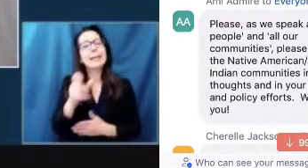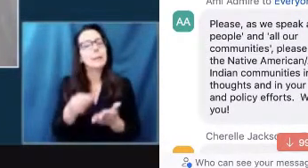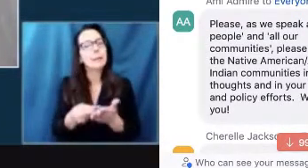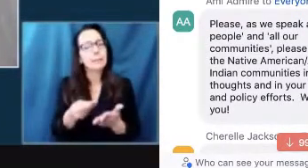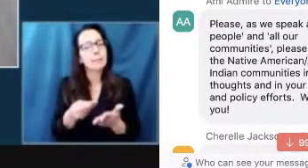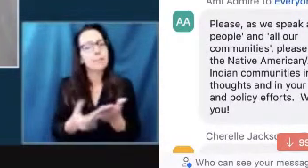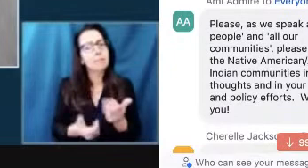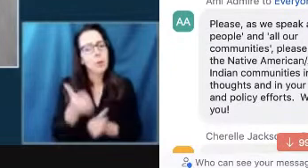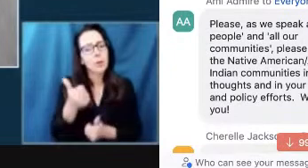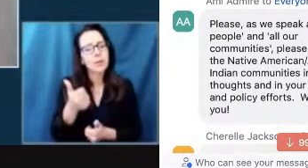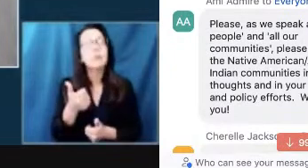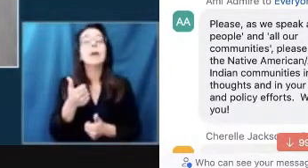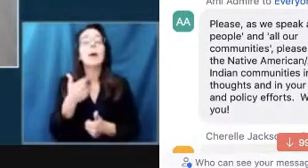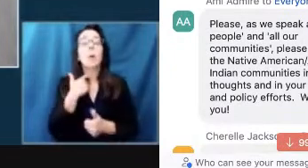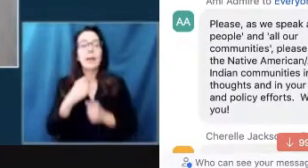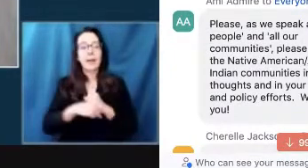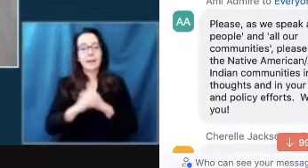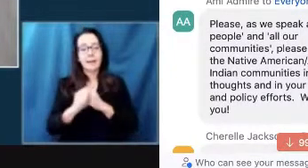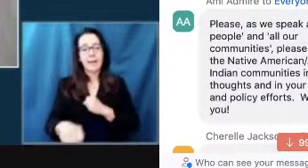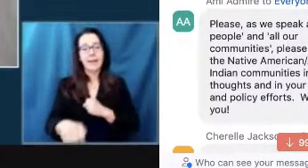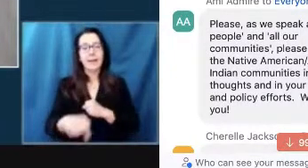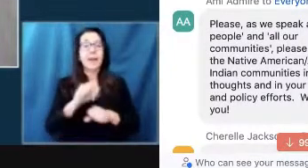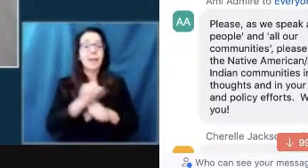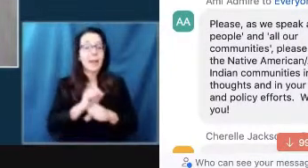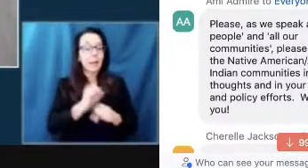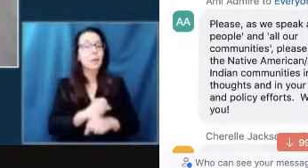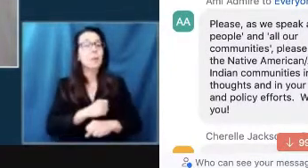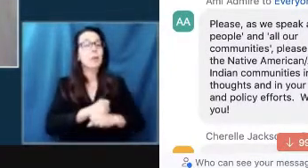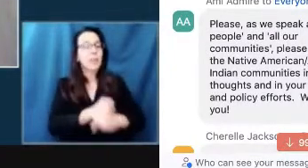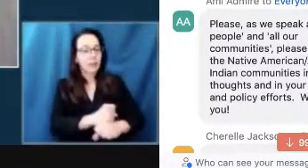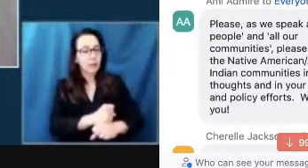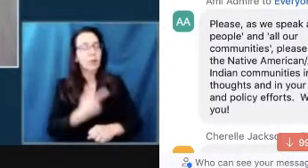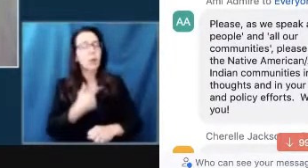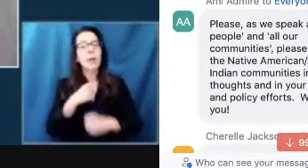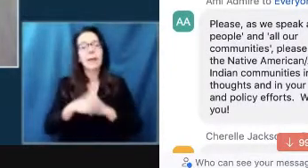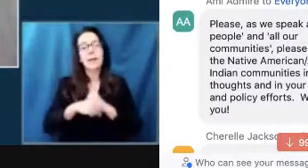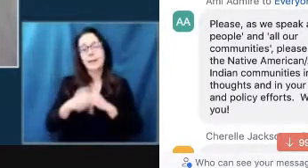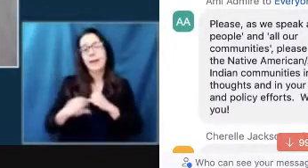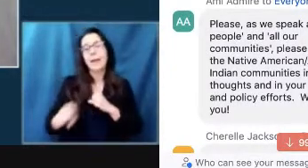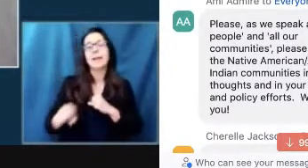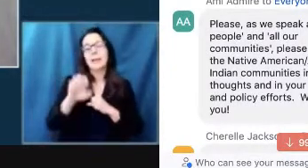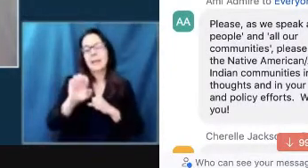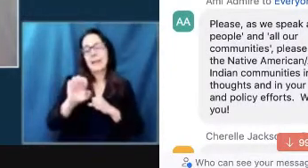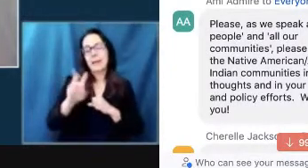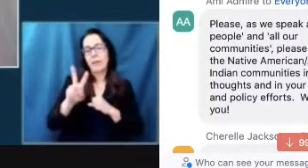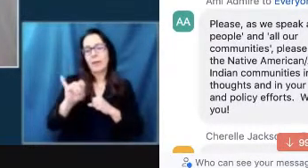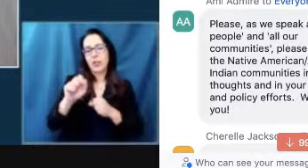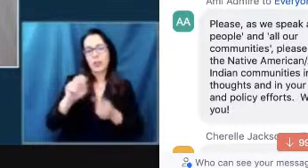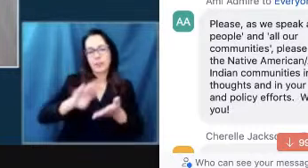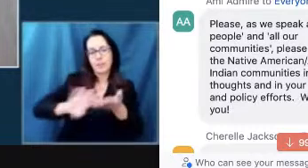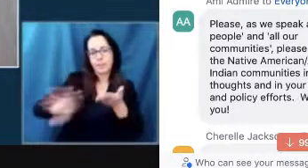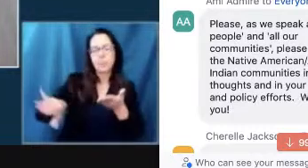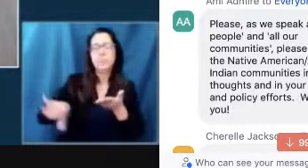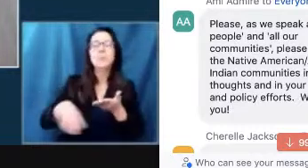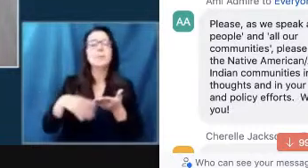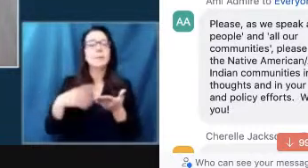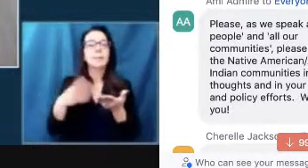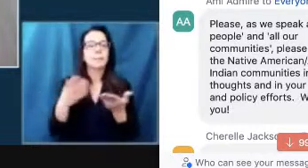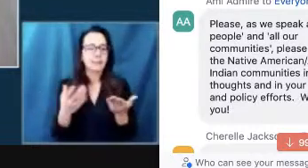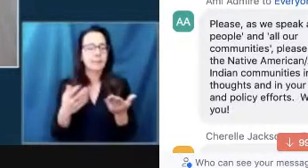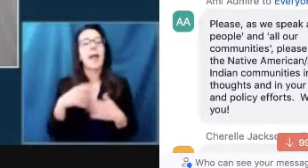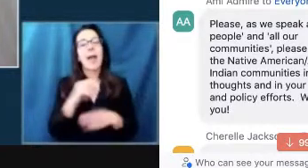labor protections. We were able to extend eviction protections. We were able to help people who were hurt by COVID's impact on their